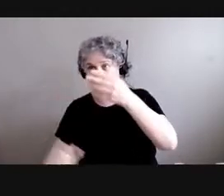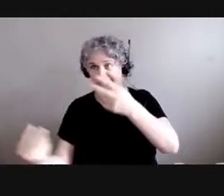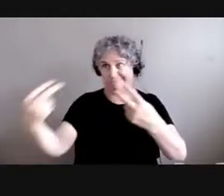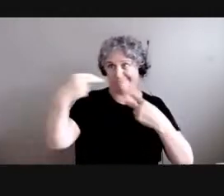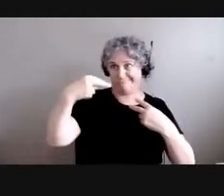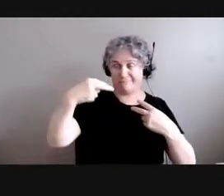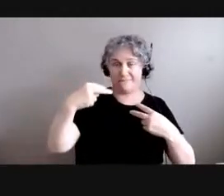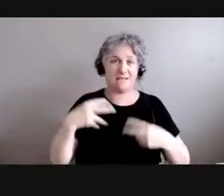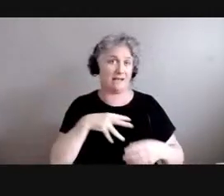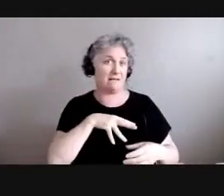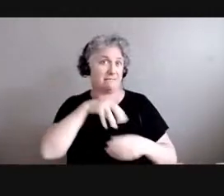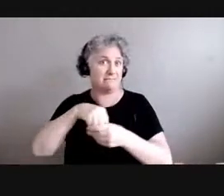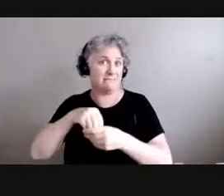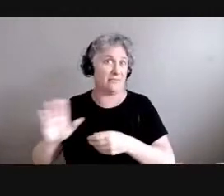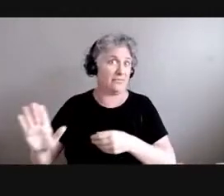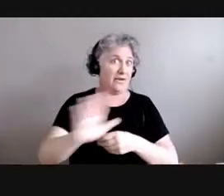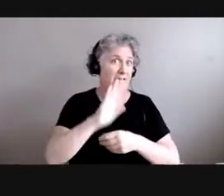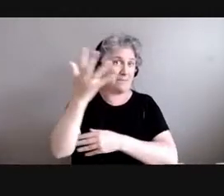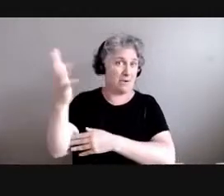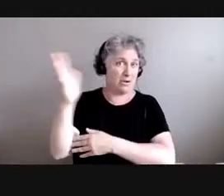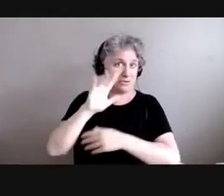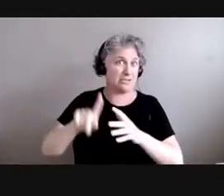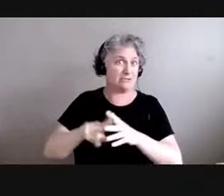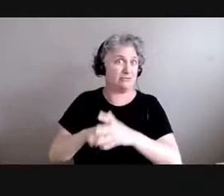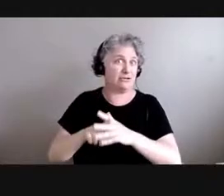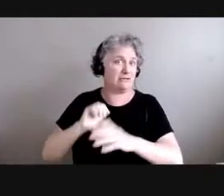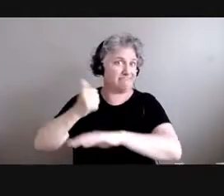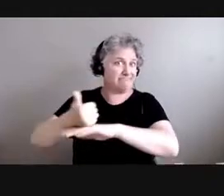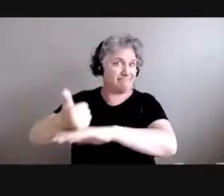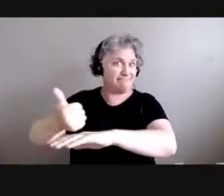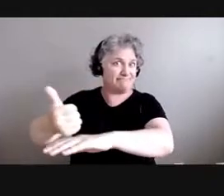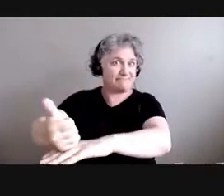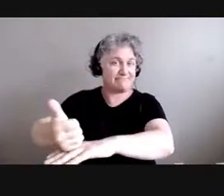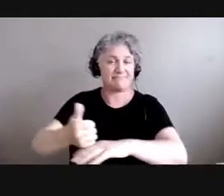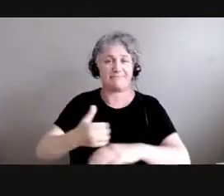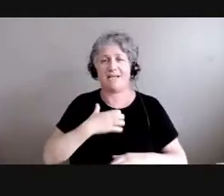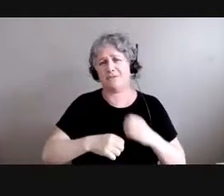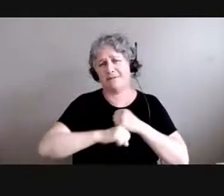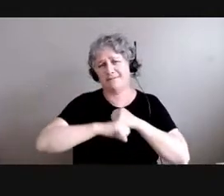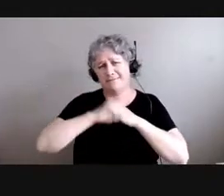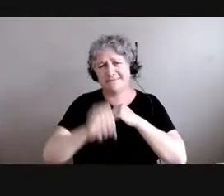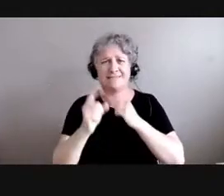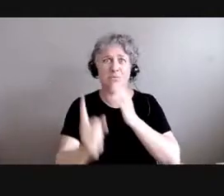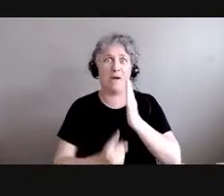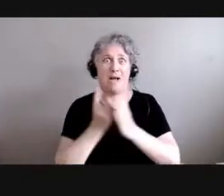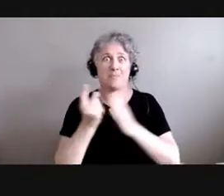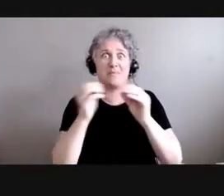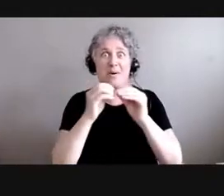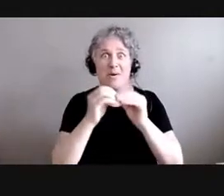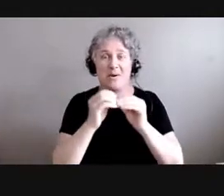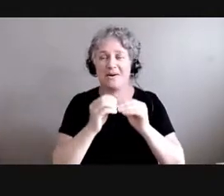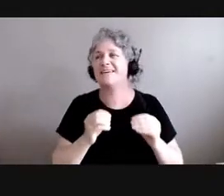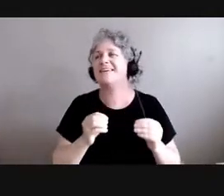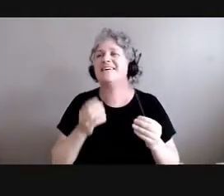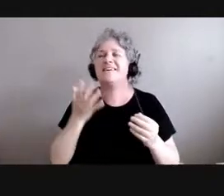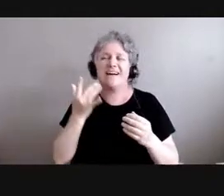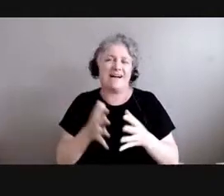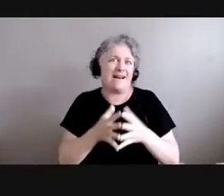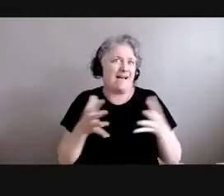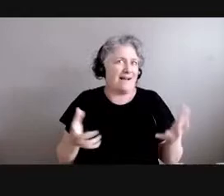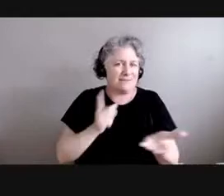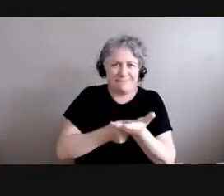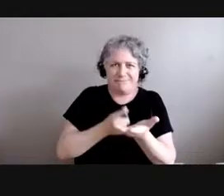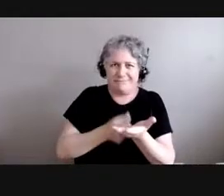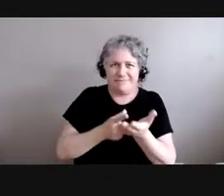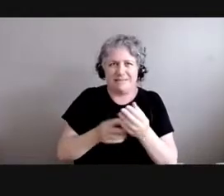and start implementing. So I wish we could chat for like a whole other hour about this because there's so much to cover and so much to talk